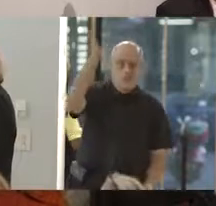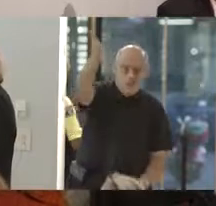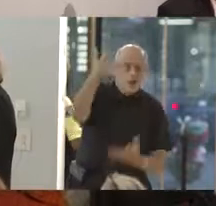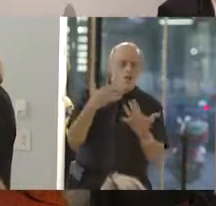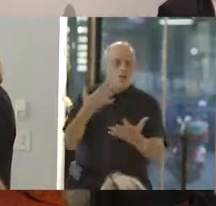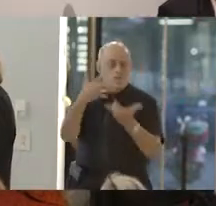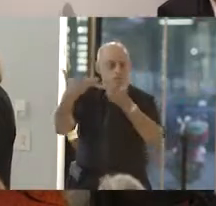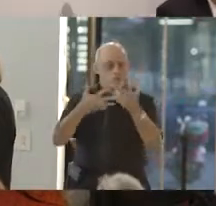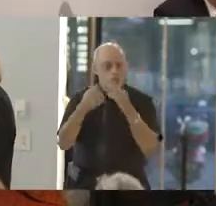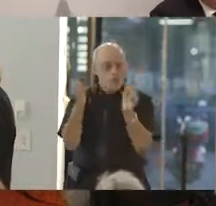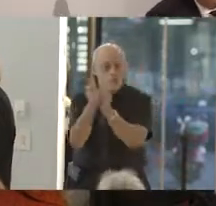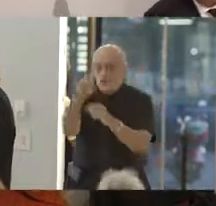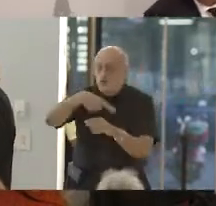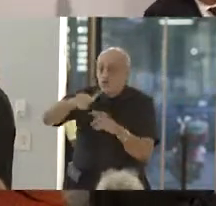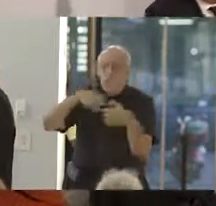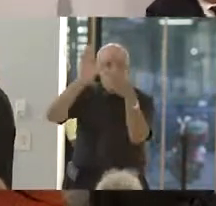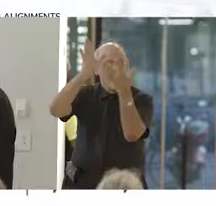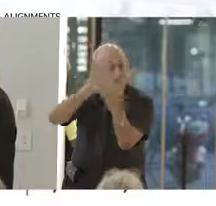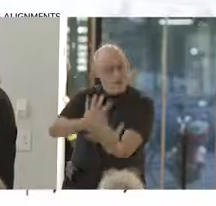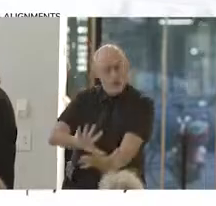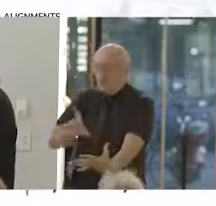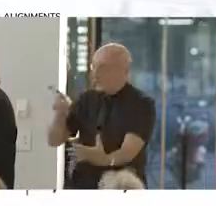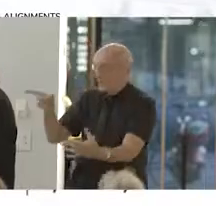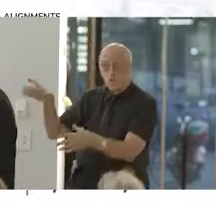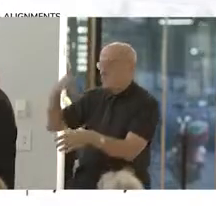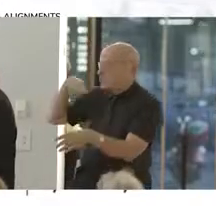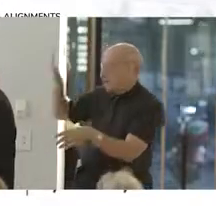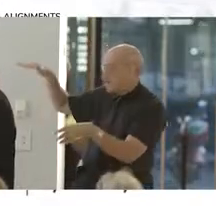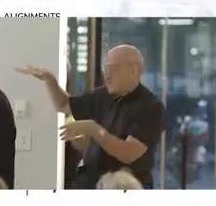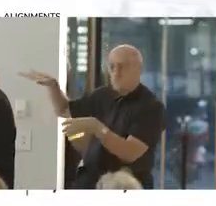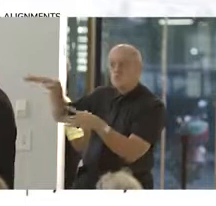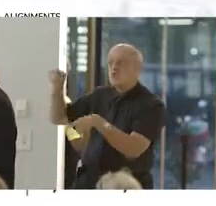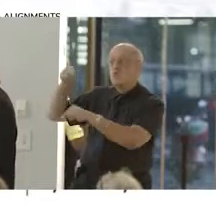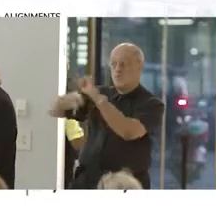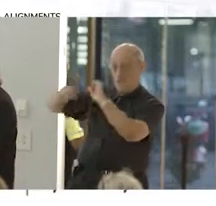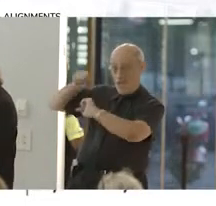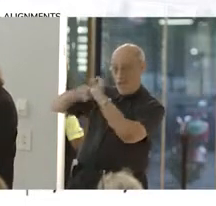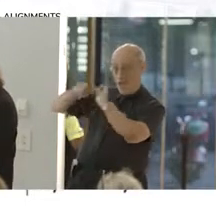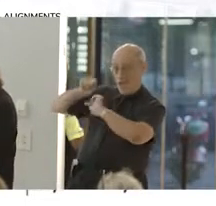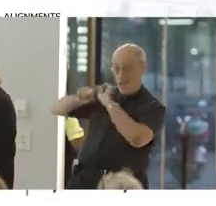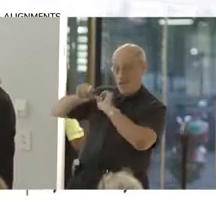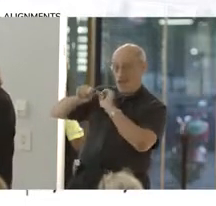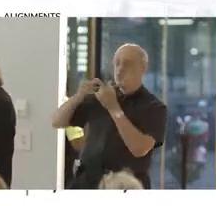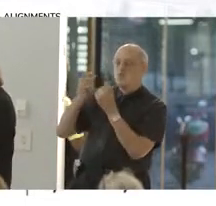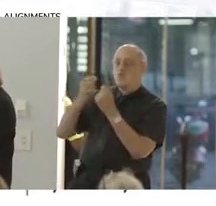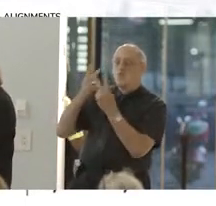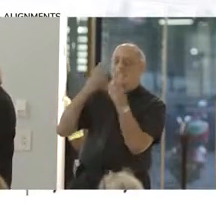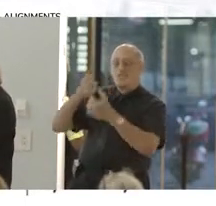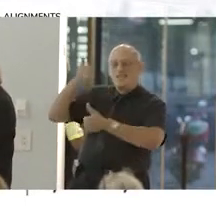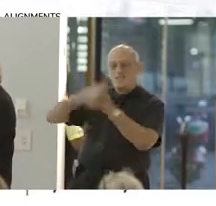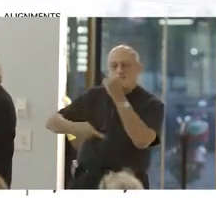at the boards to talk about some of the feedback that you have. Peter, I'm going to ask that you go back and let's just look at each